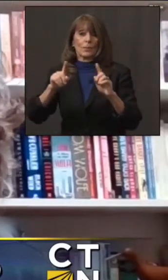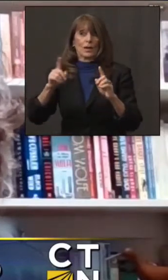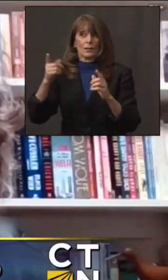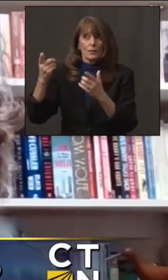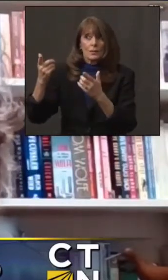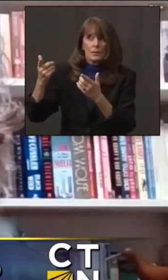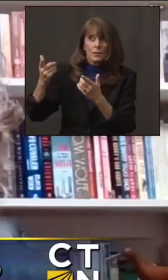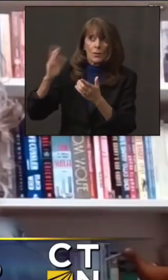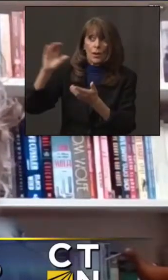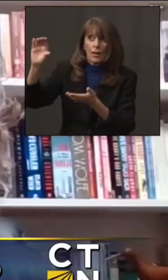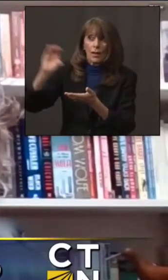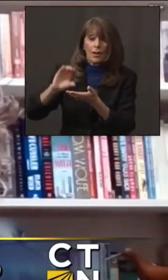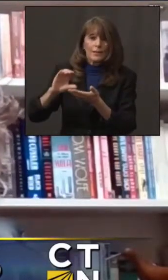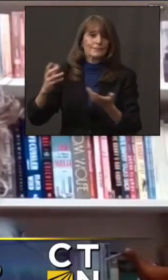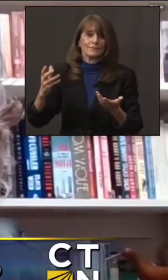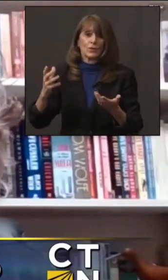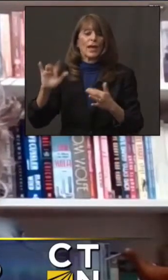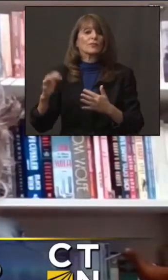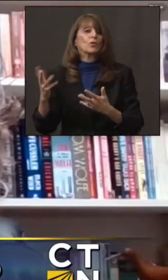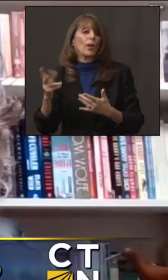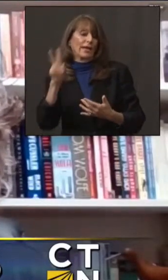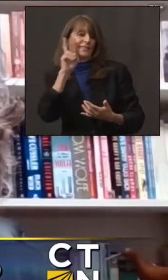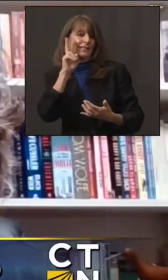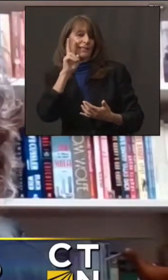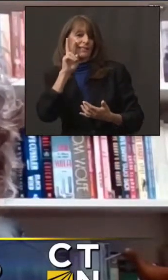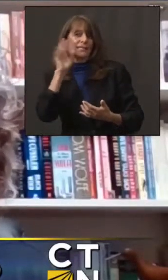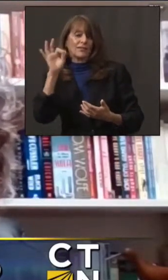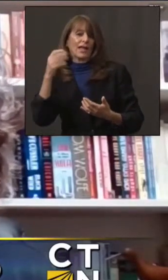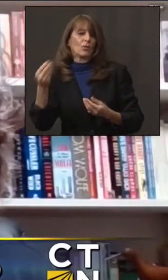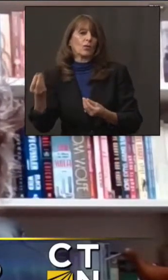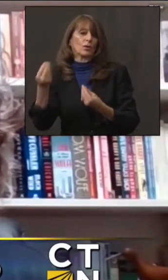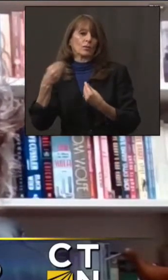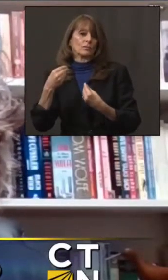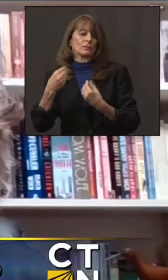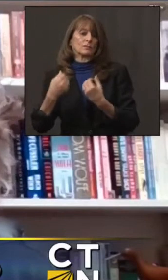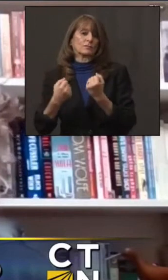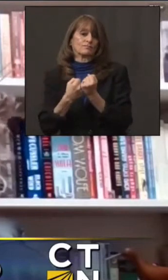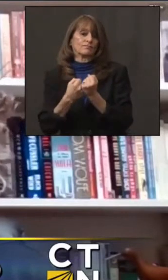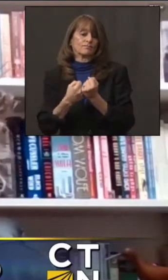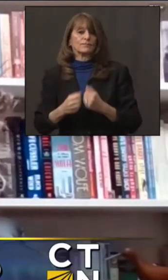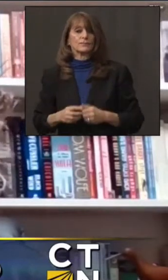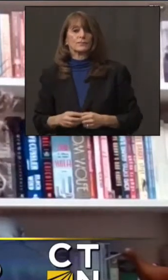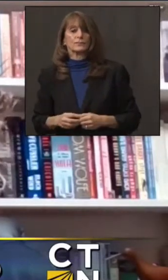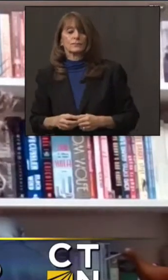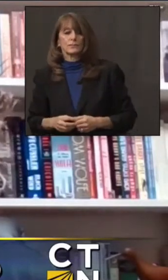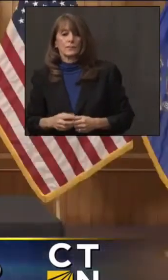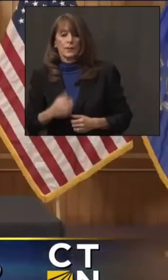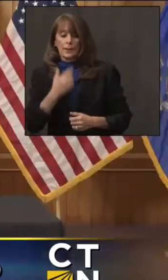them because we're still waiting to see whether they will step up and fund those costs.